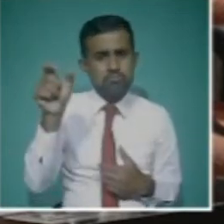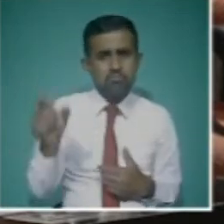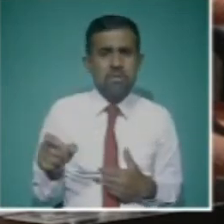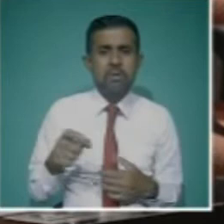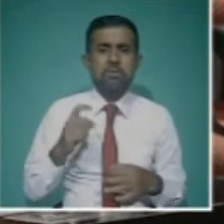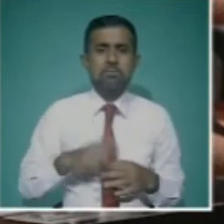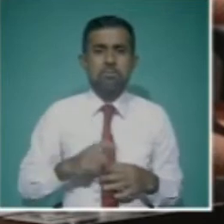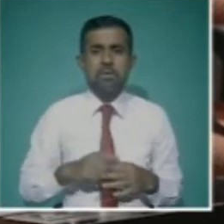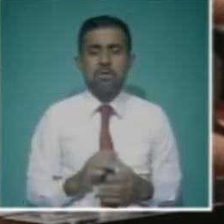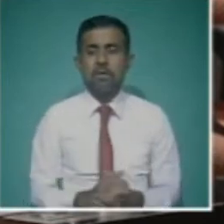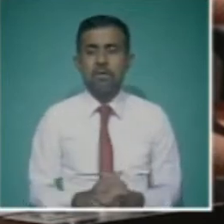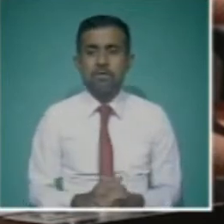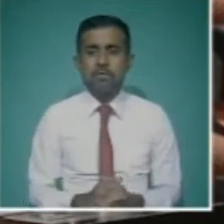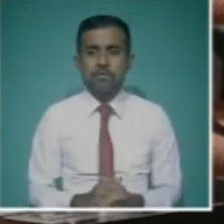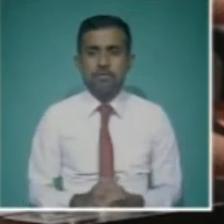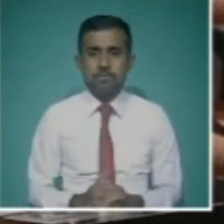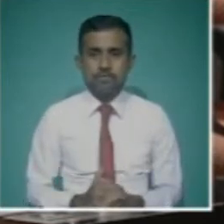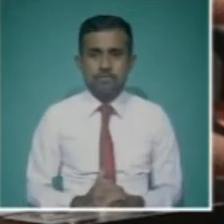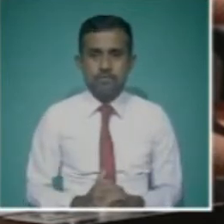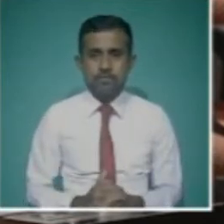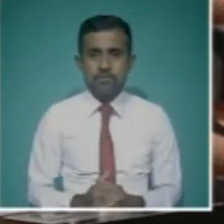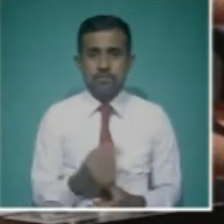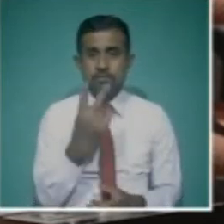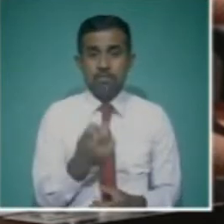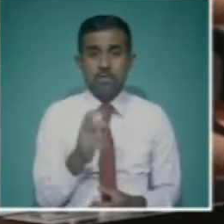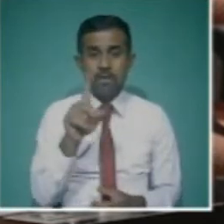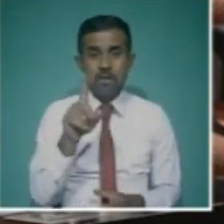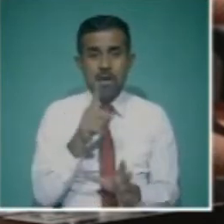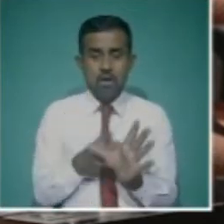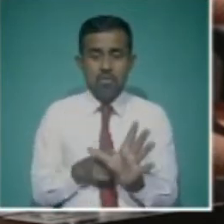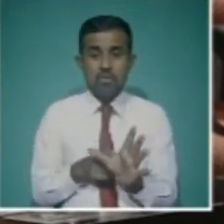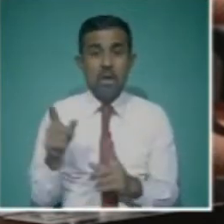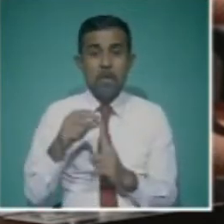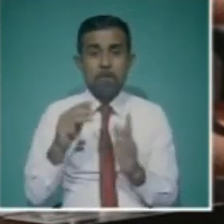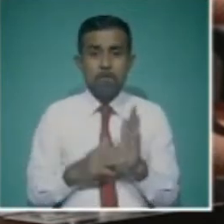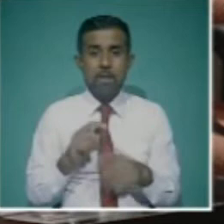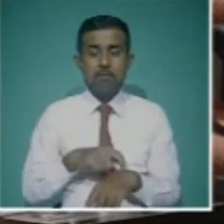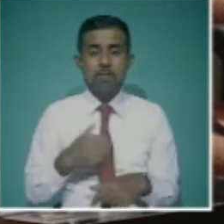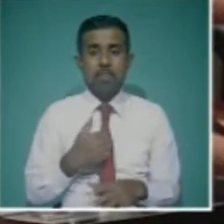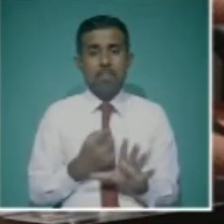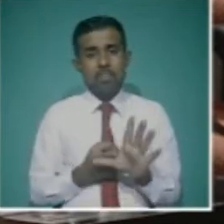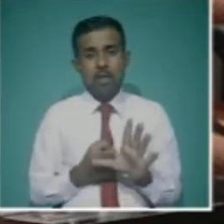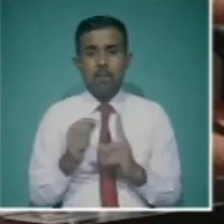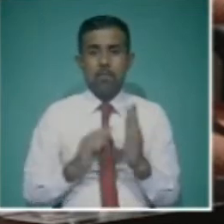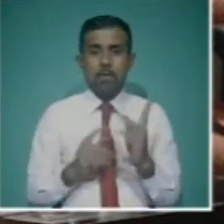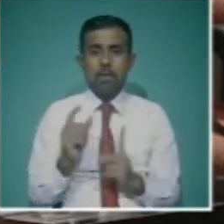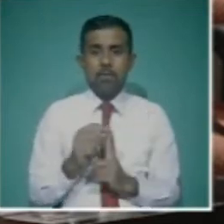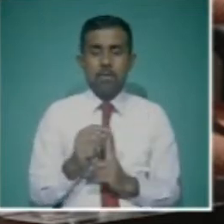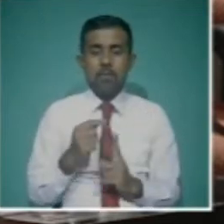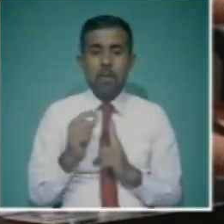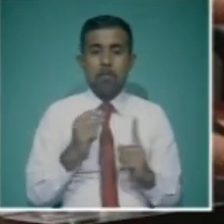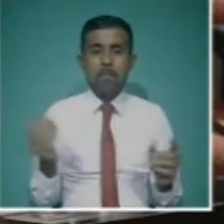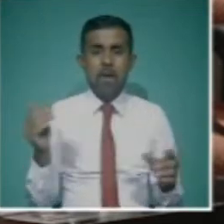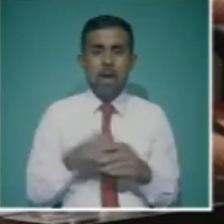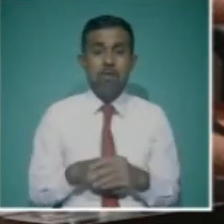When he became Prime Minister in 2001, Honorable Presiding Member, I was a young member of Parliament. I had just got elected. Of course, he